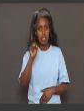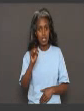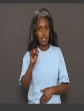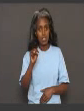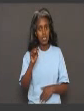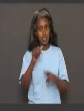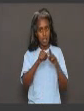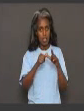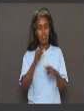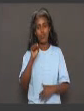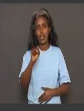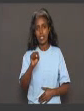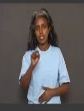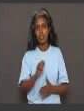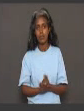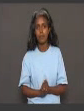S.